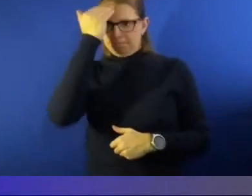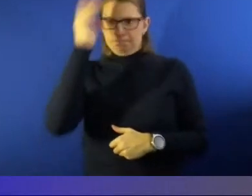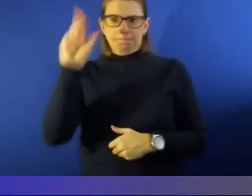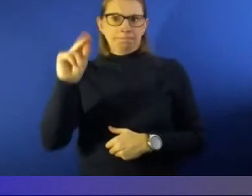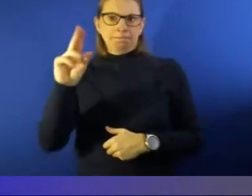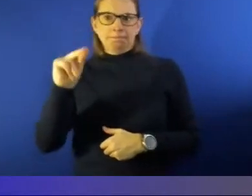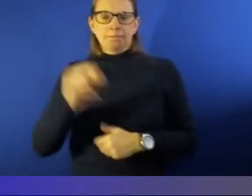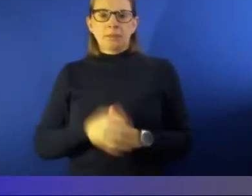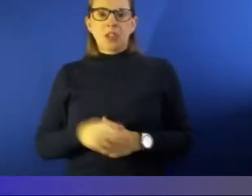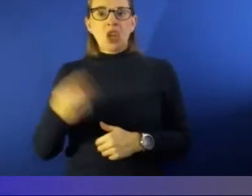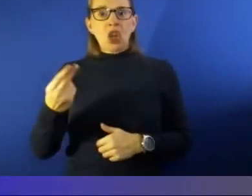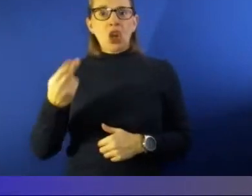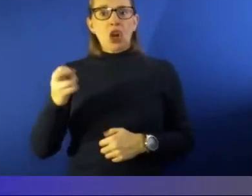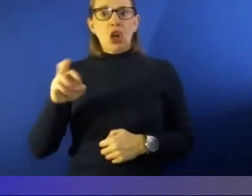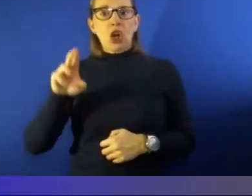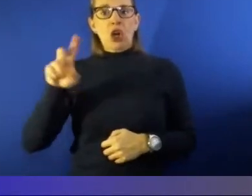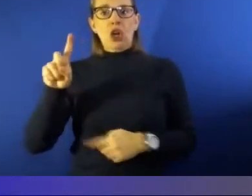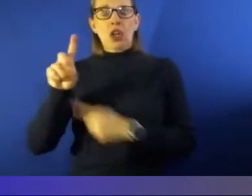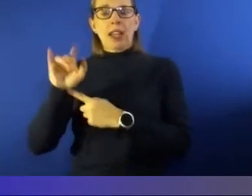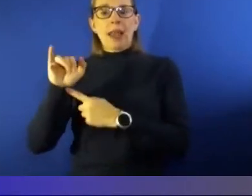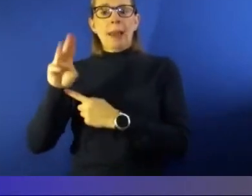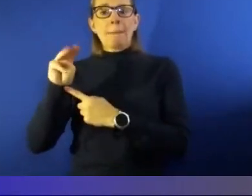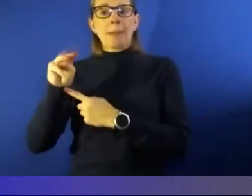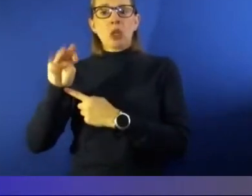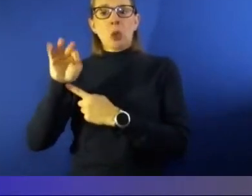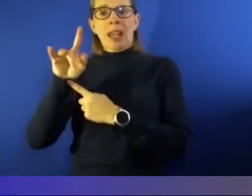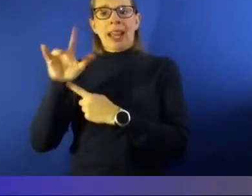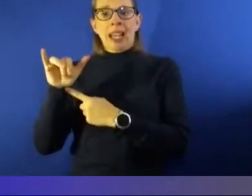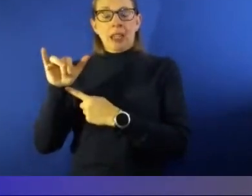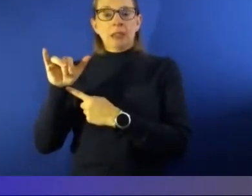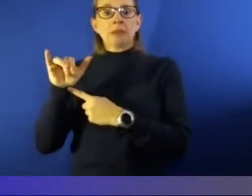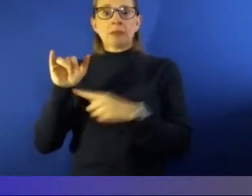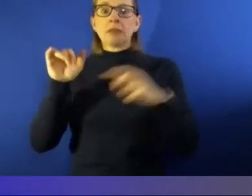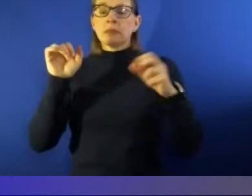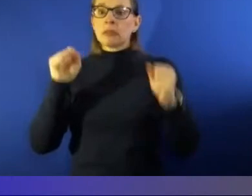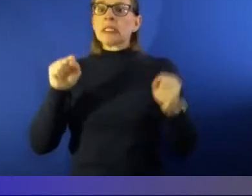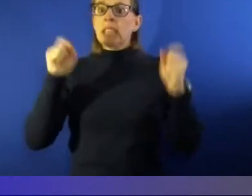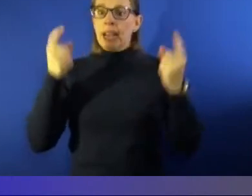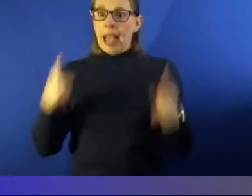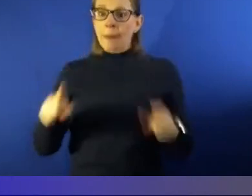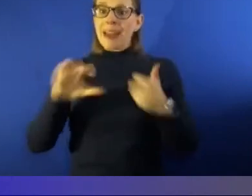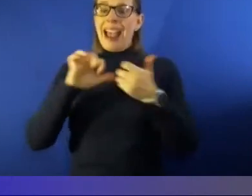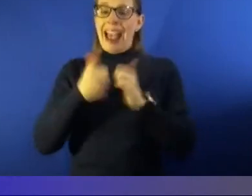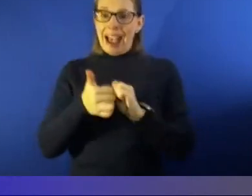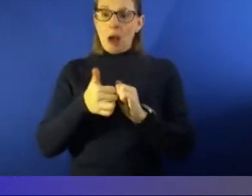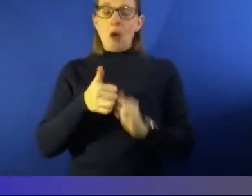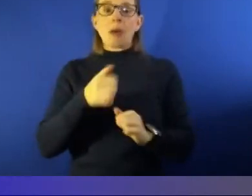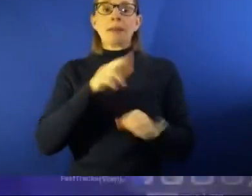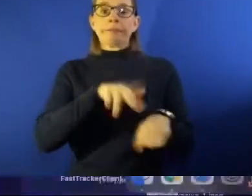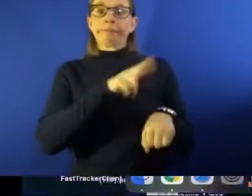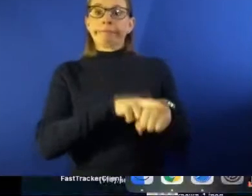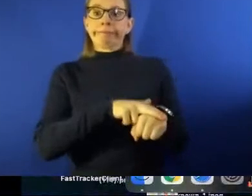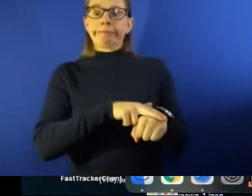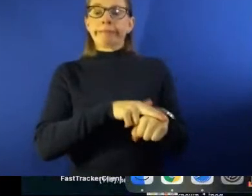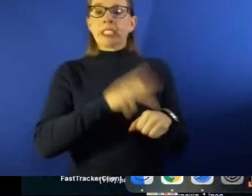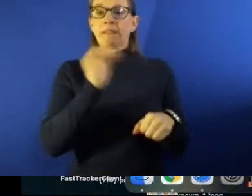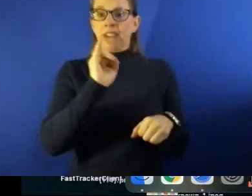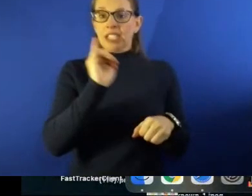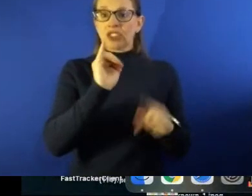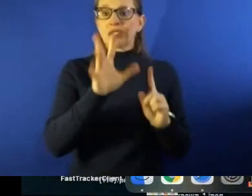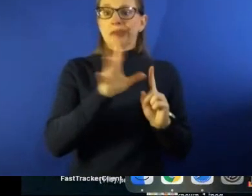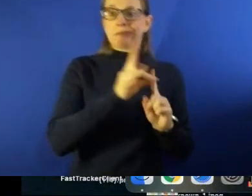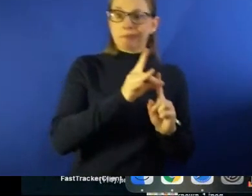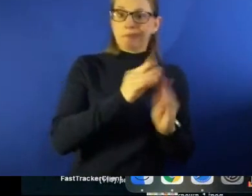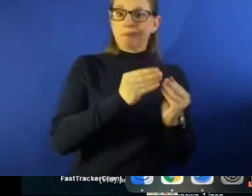herd immunity can be achieved through both vaccination as well as natural immunity, as Dr. Hawkinson has said. And we're getting close